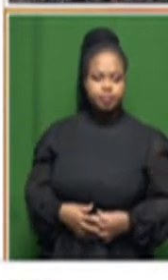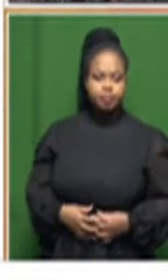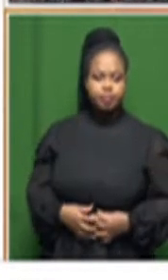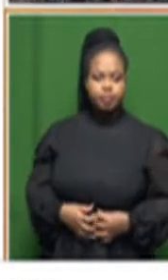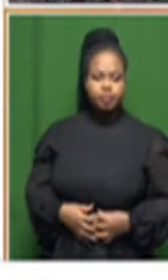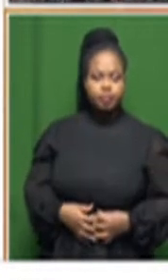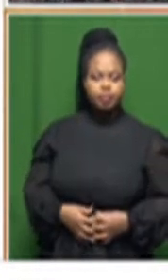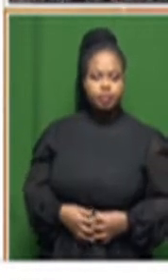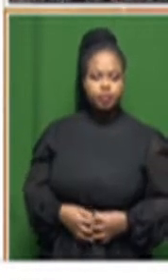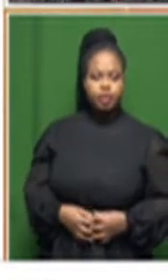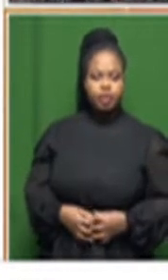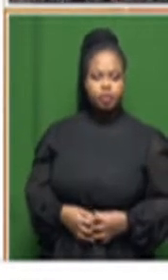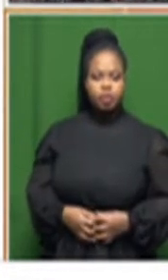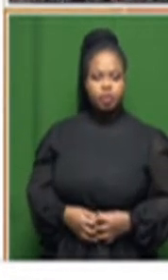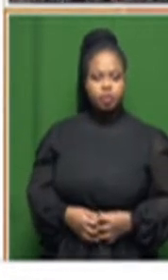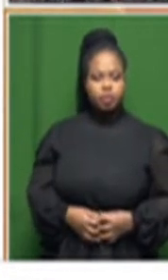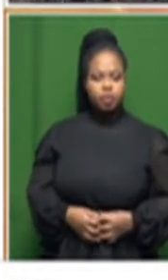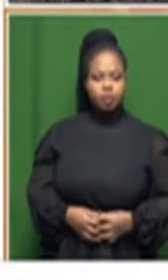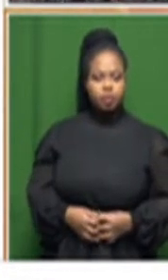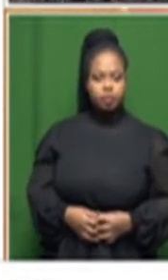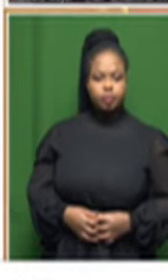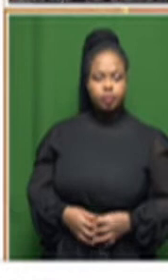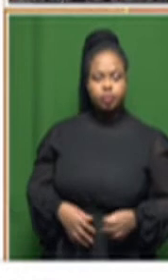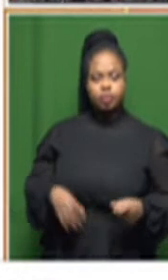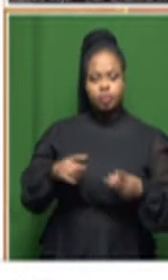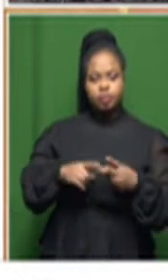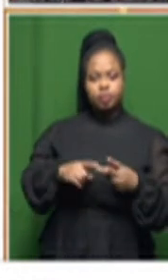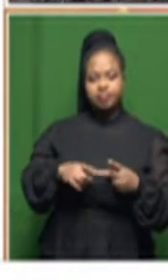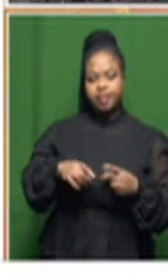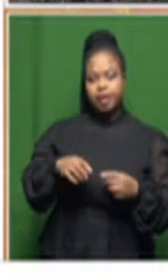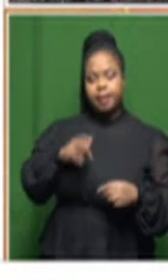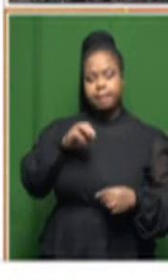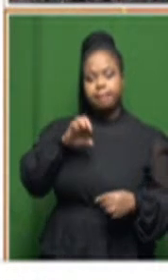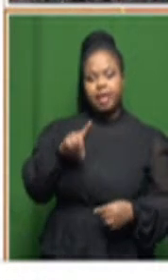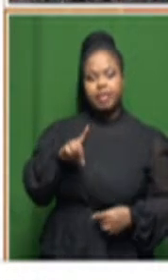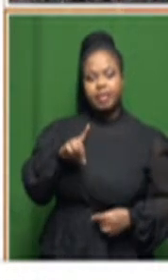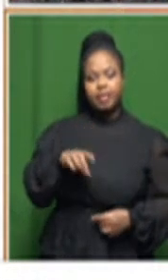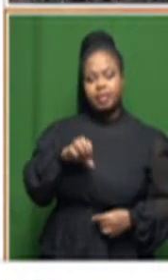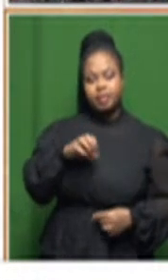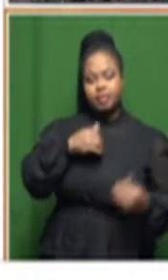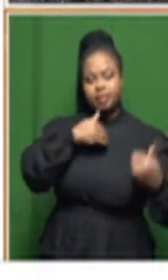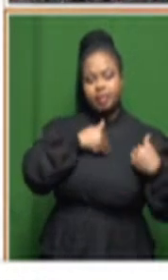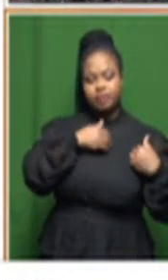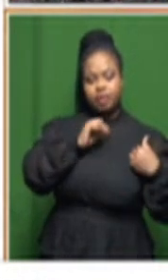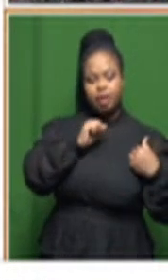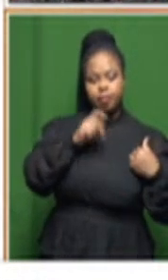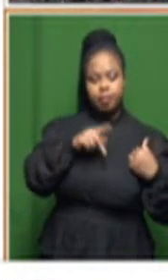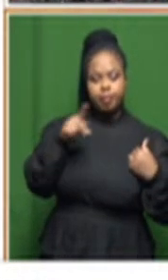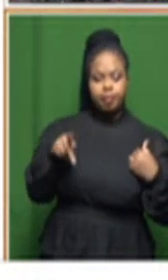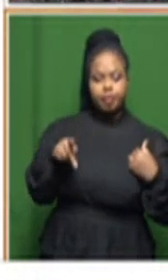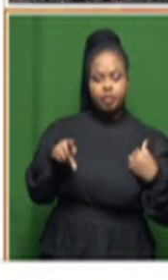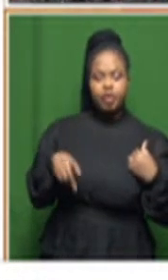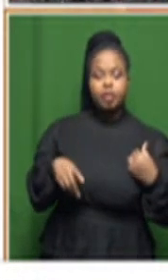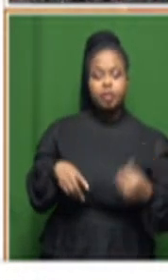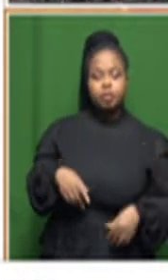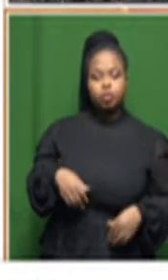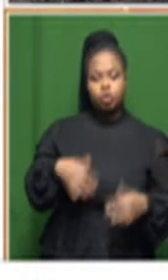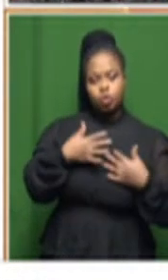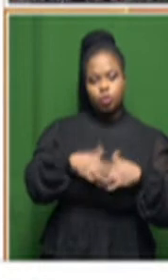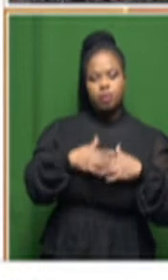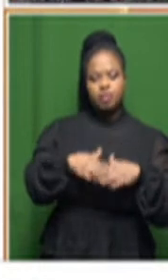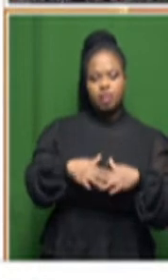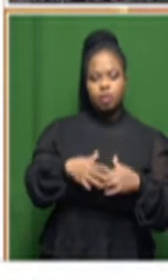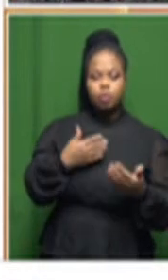the information about the MedSafety app is available on the SAPRA website. There's also a